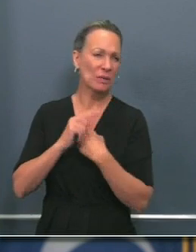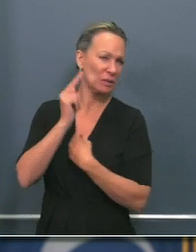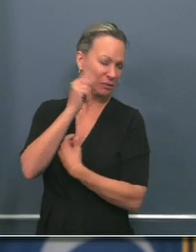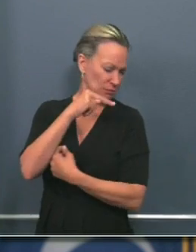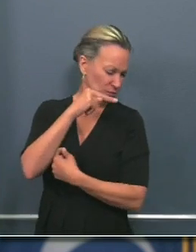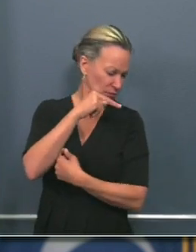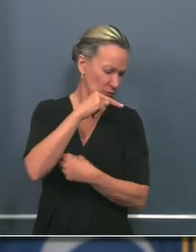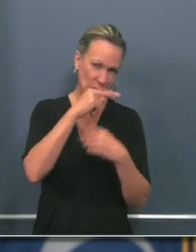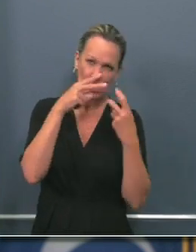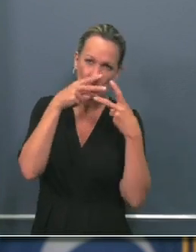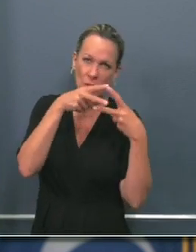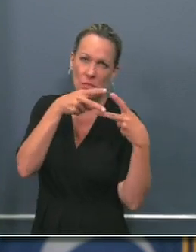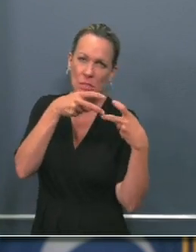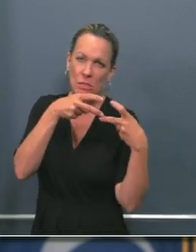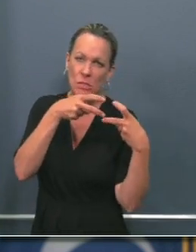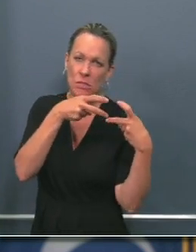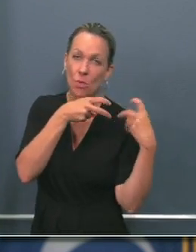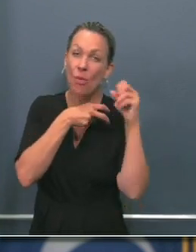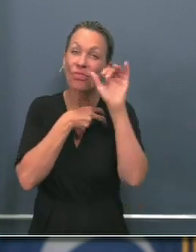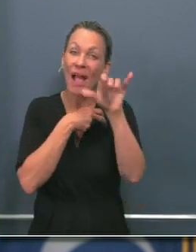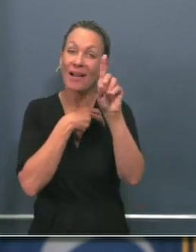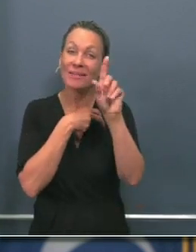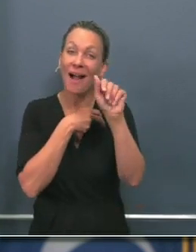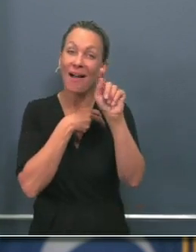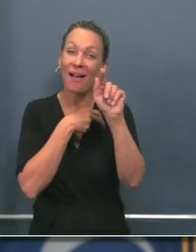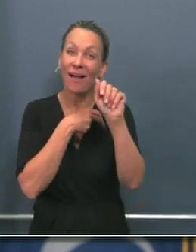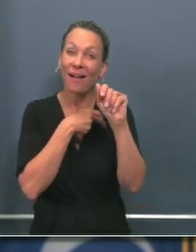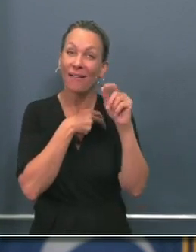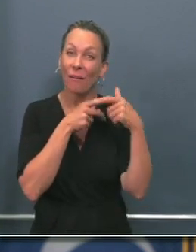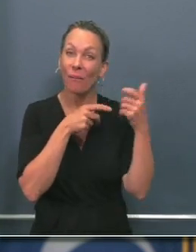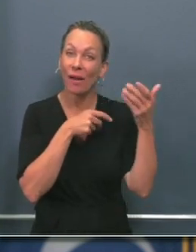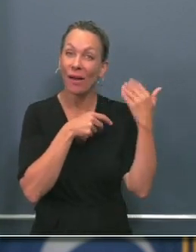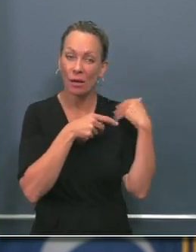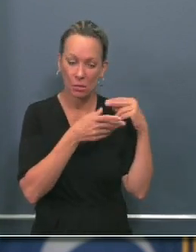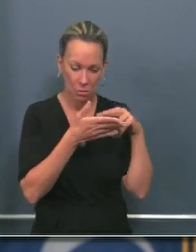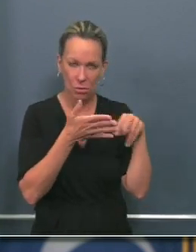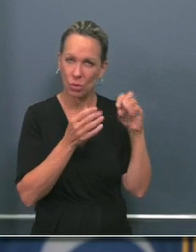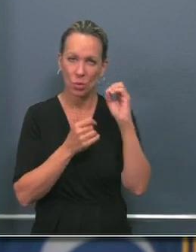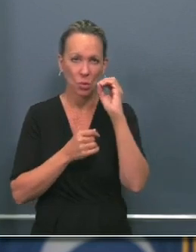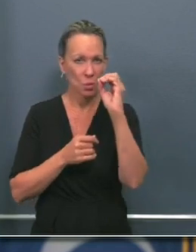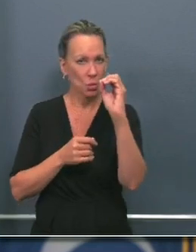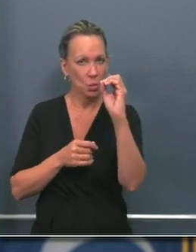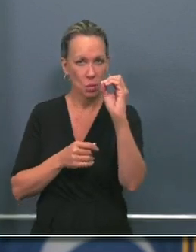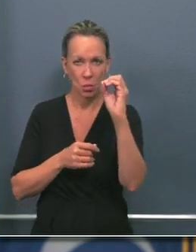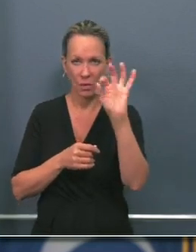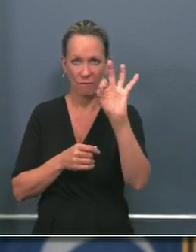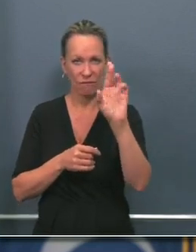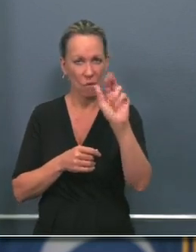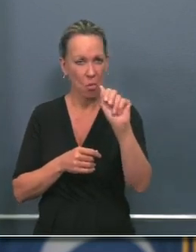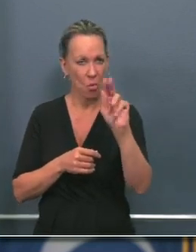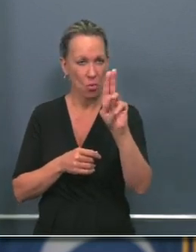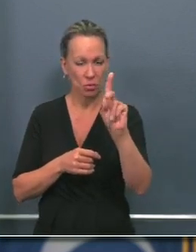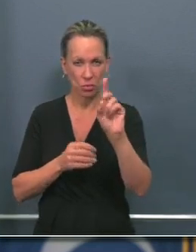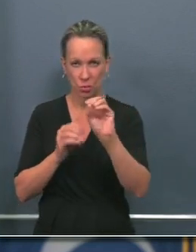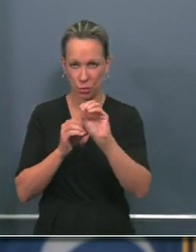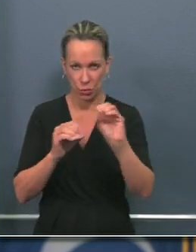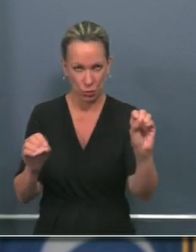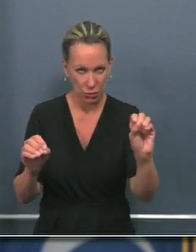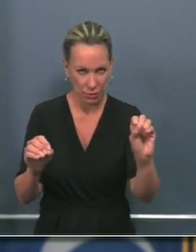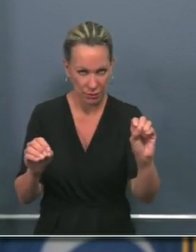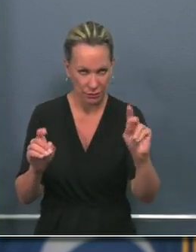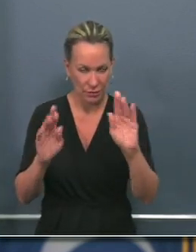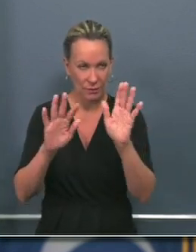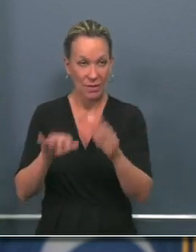fraud of any meaningful impact. We also saw a more recent example of 135 million